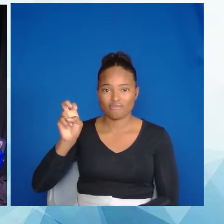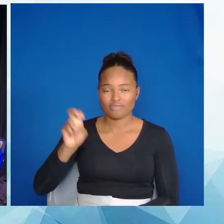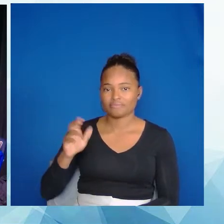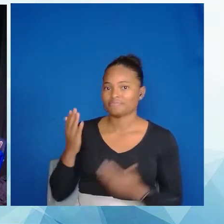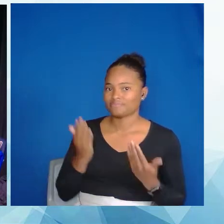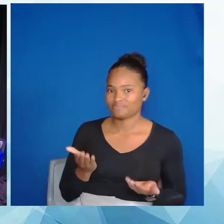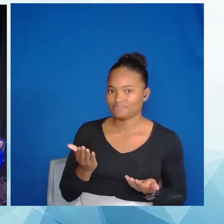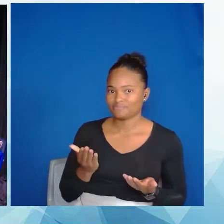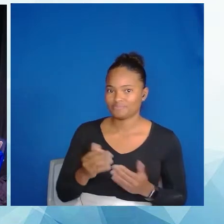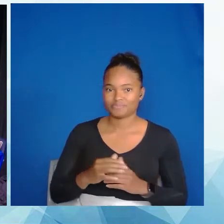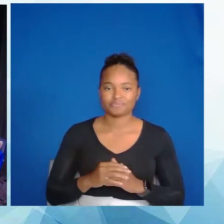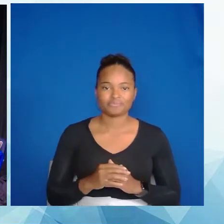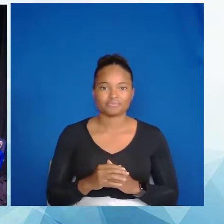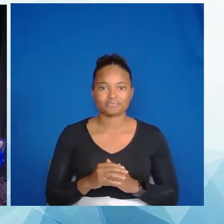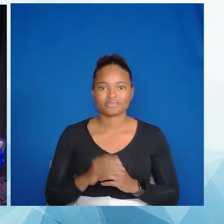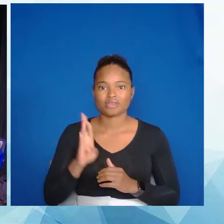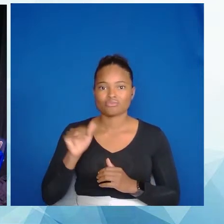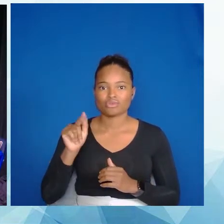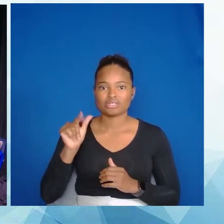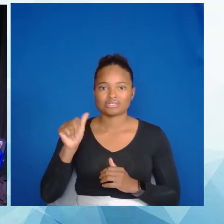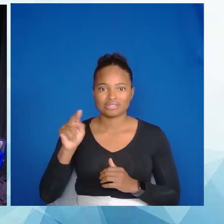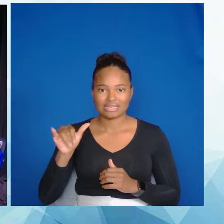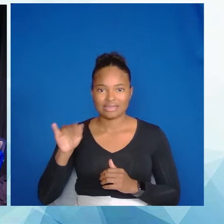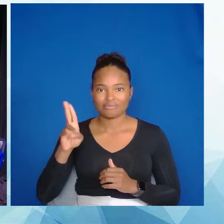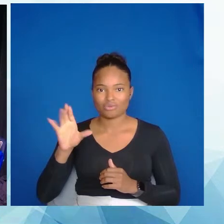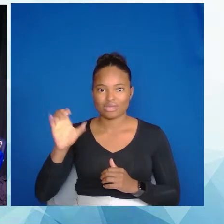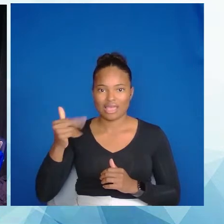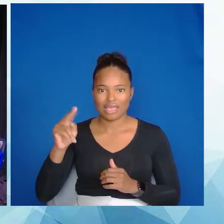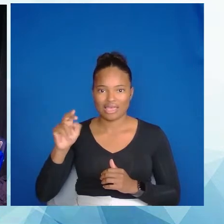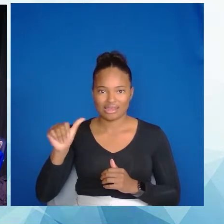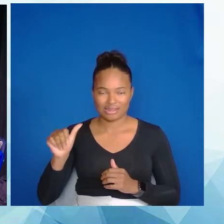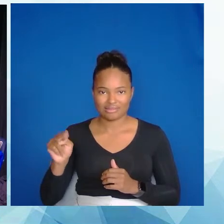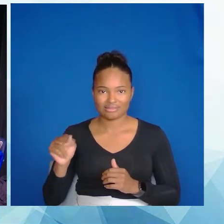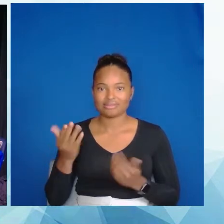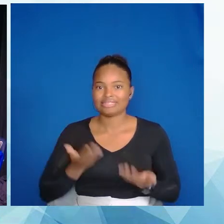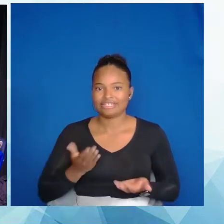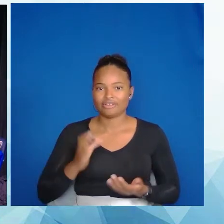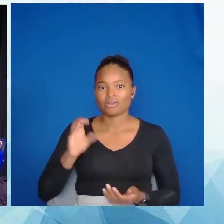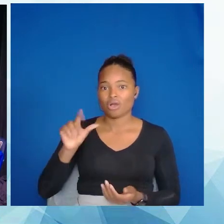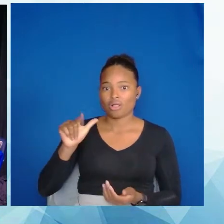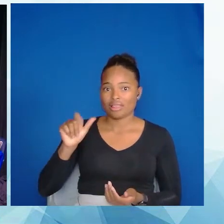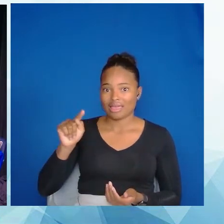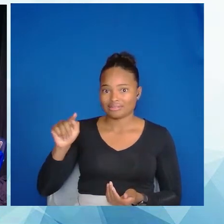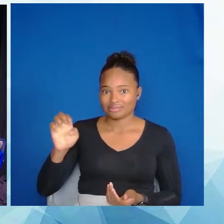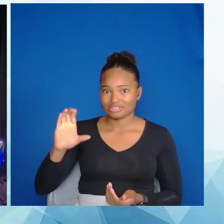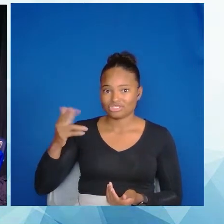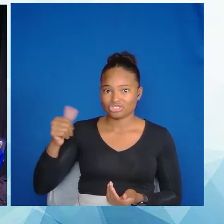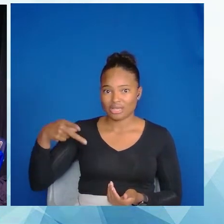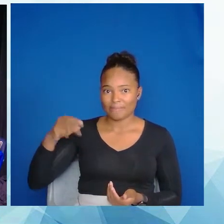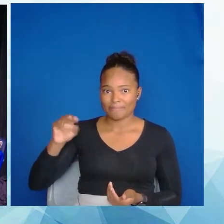Present. Brittany Buchanan, I am present. Colette Chapman.